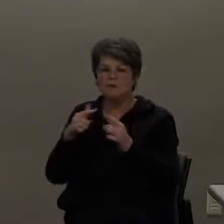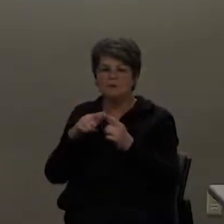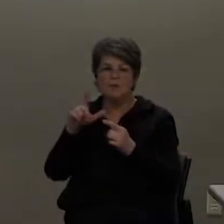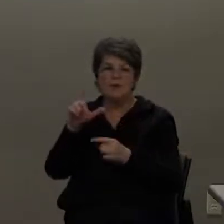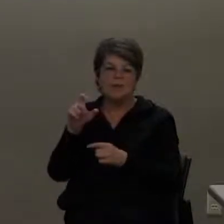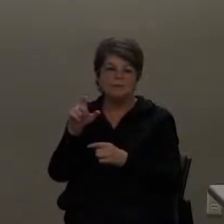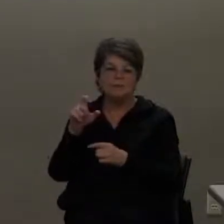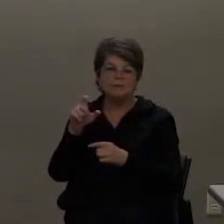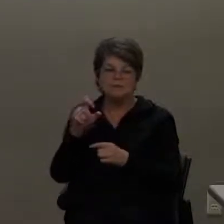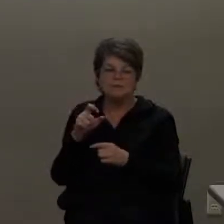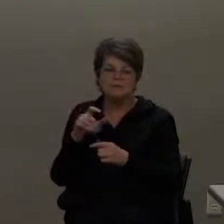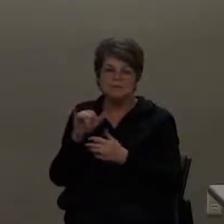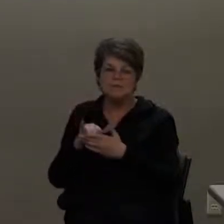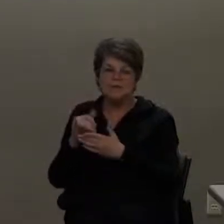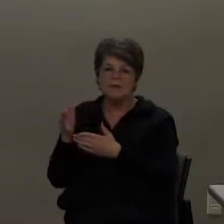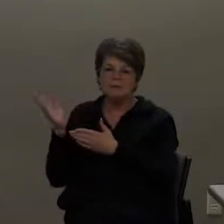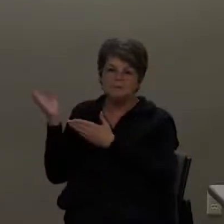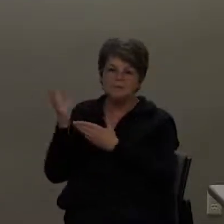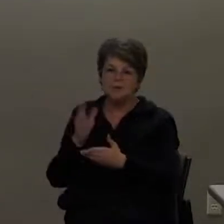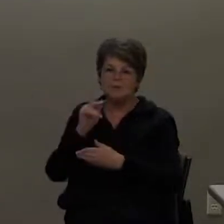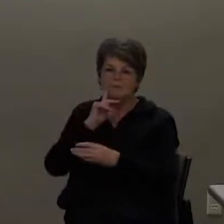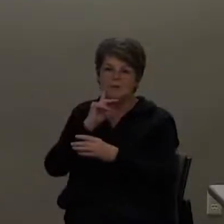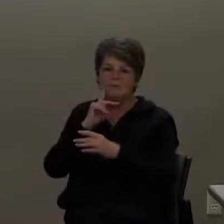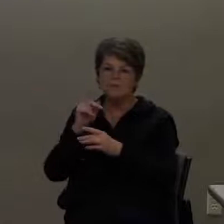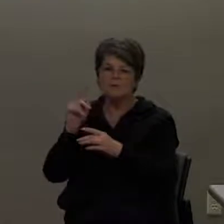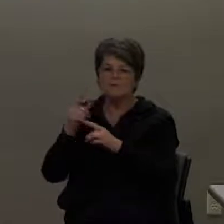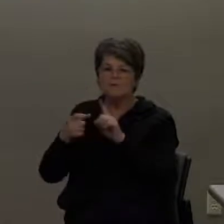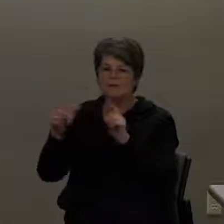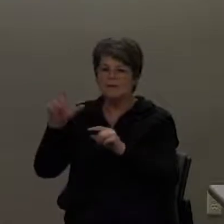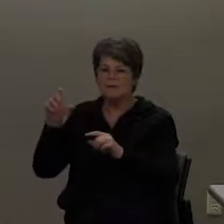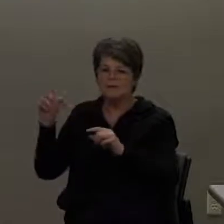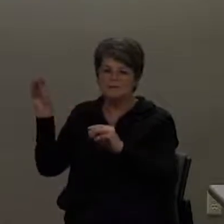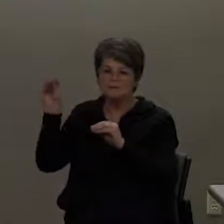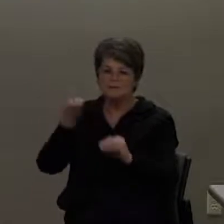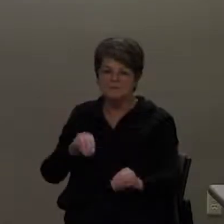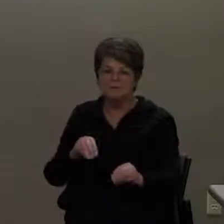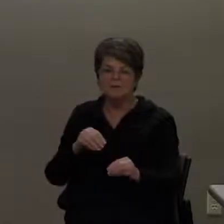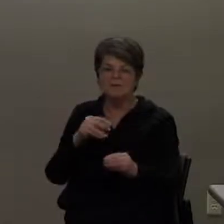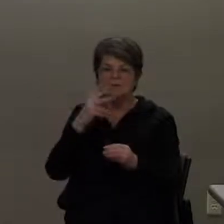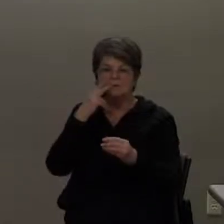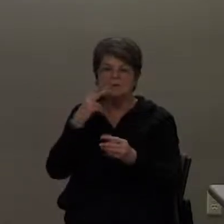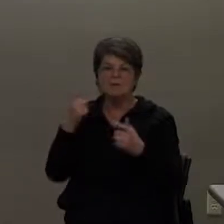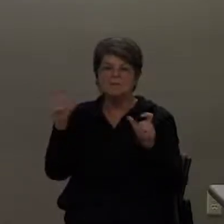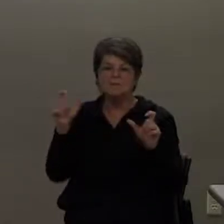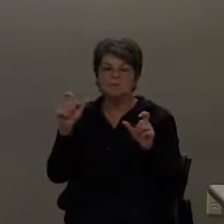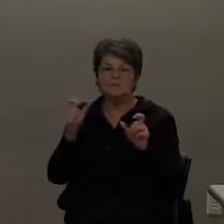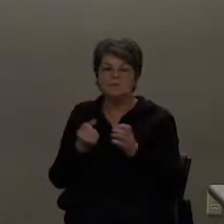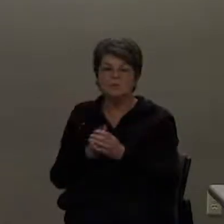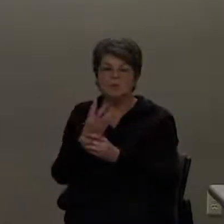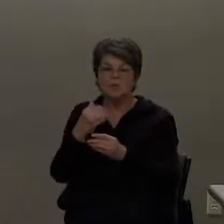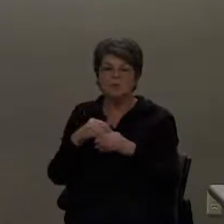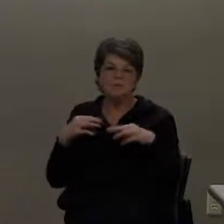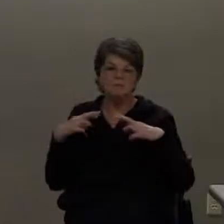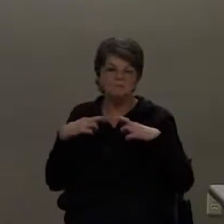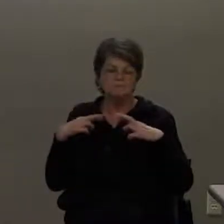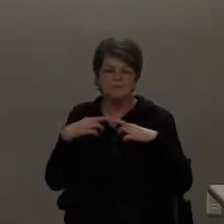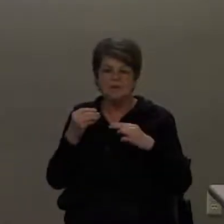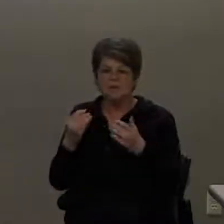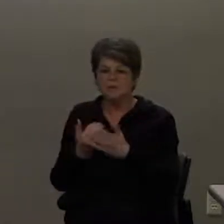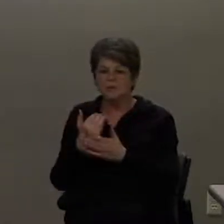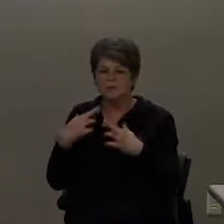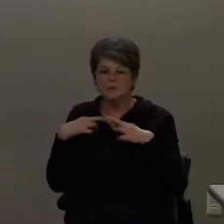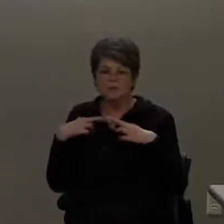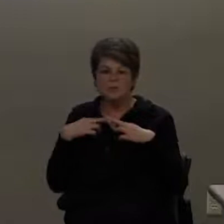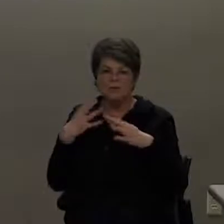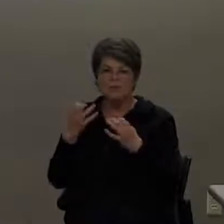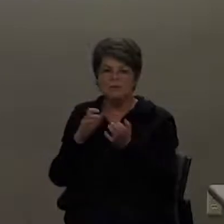Lexington, and that's bringing folks down here. We're seeing a substantial growth in the market in retirees and near retirees that are